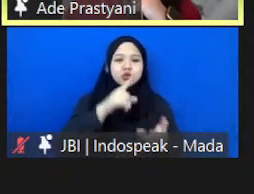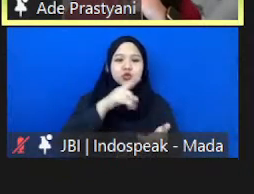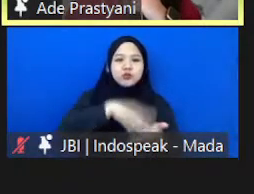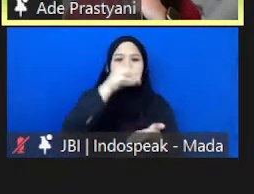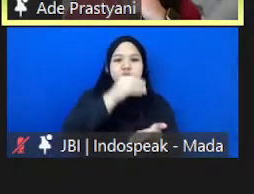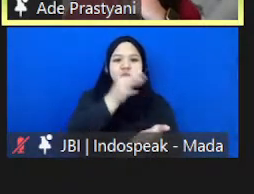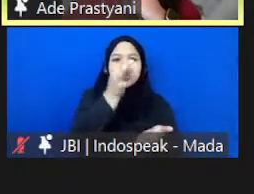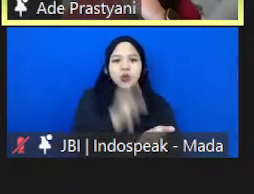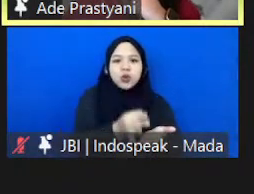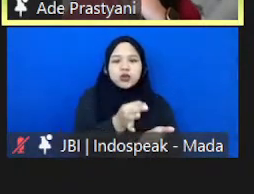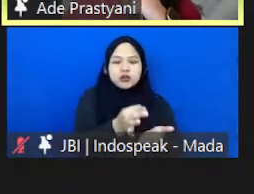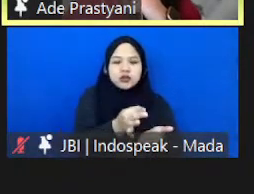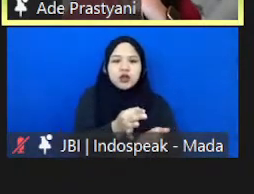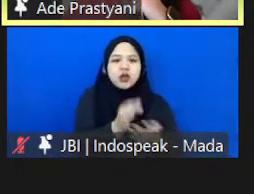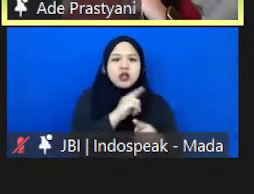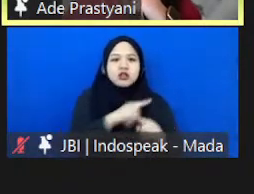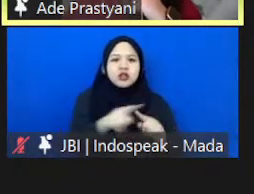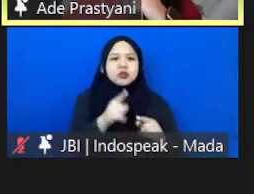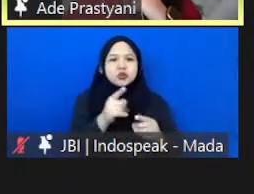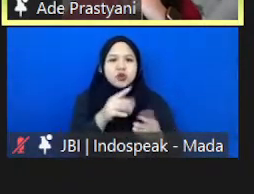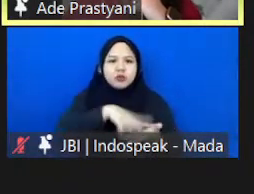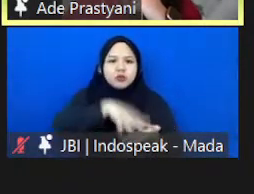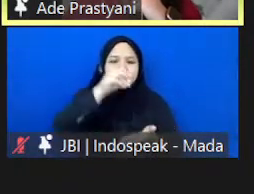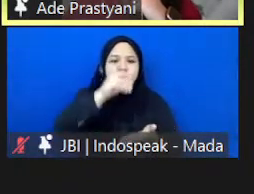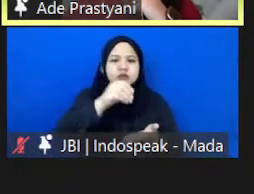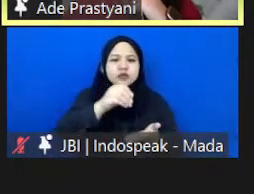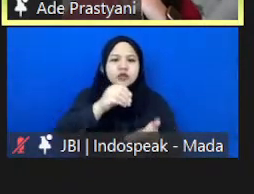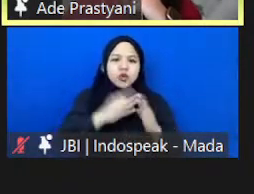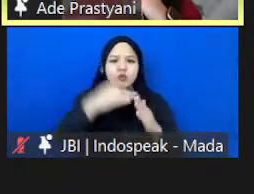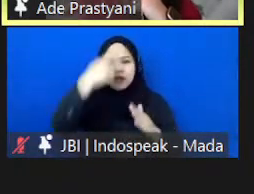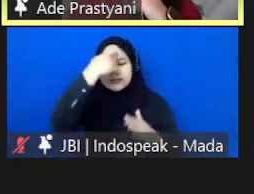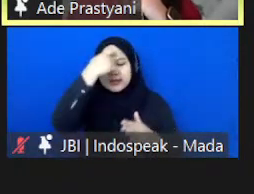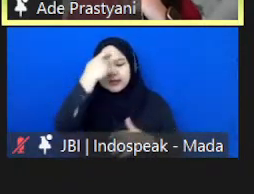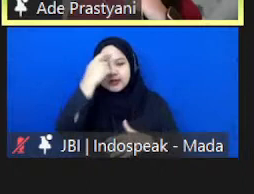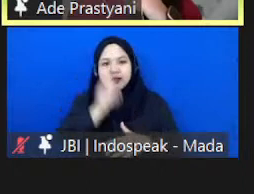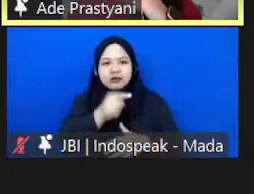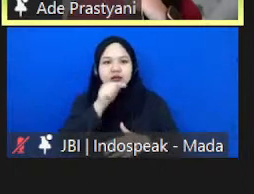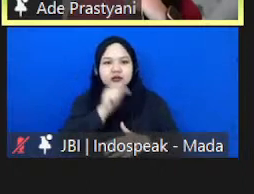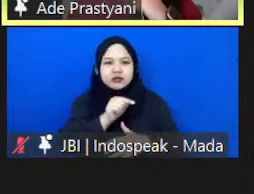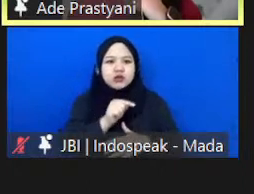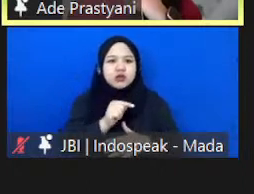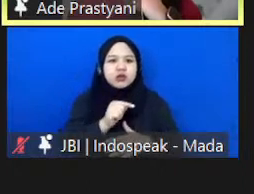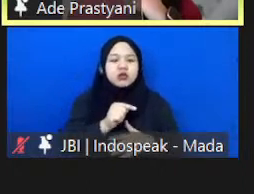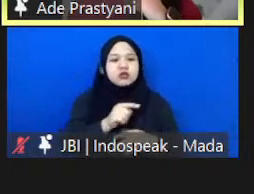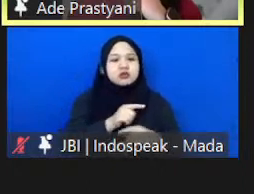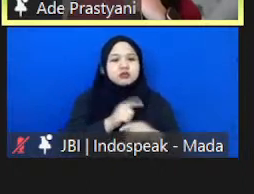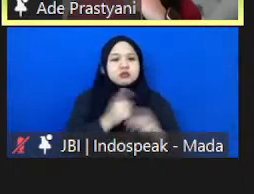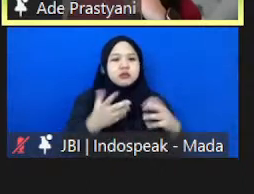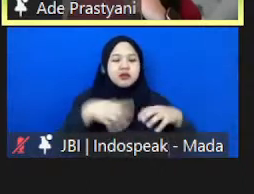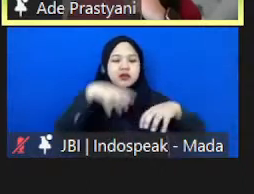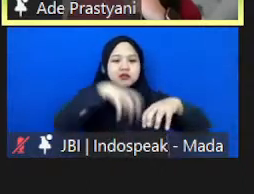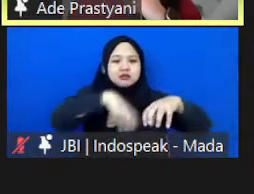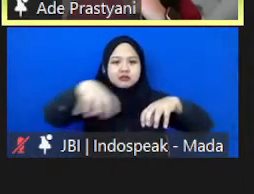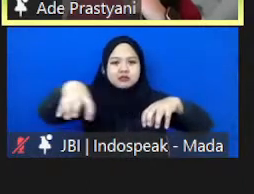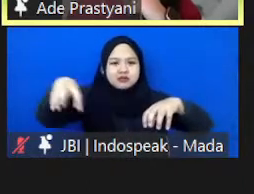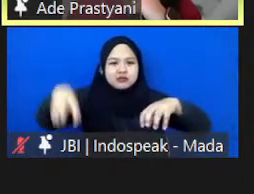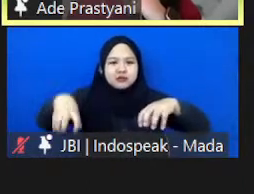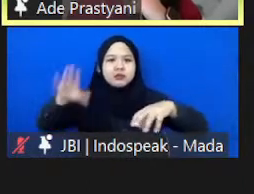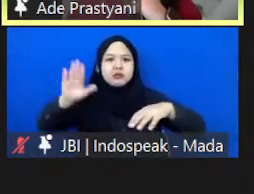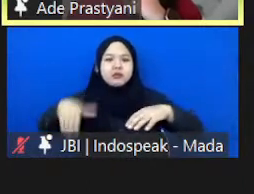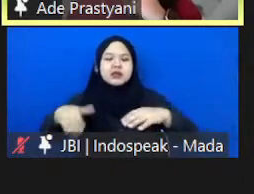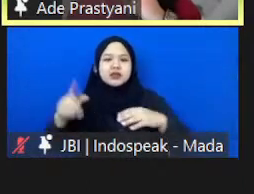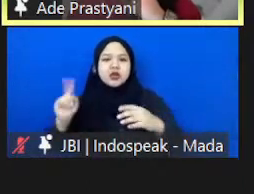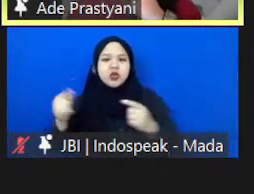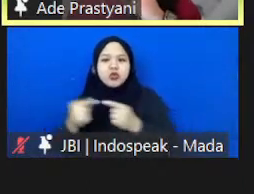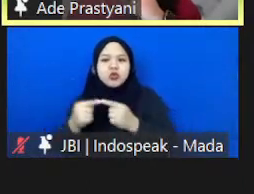from military bases to Batavia hospitals. And this geography of power in healthcare is still relevant to current day. There are